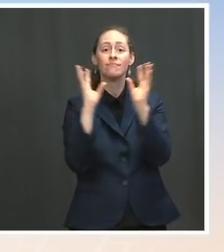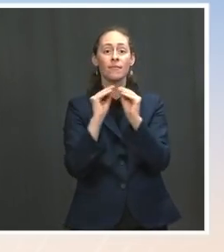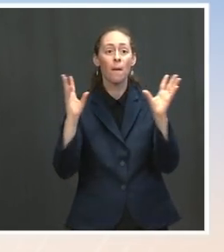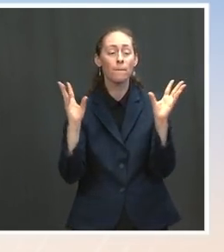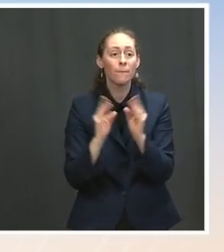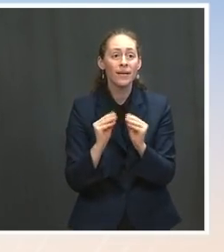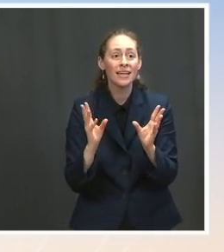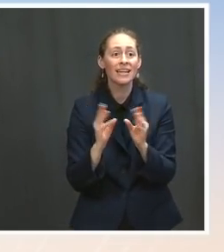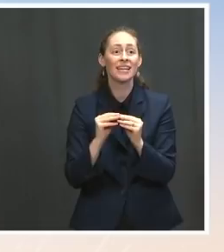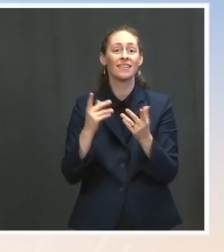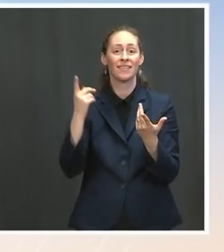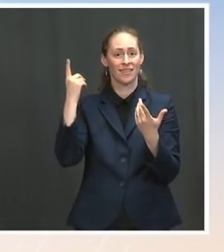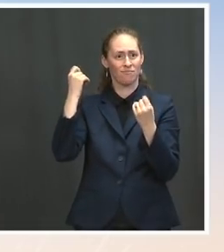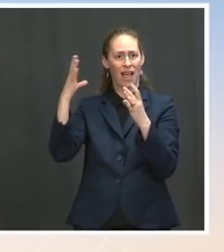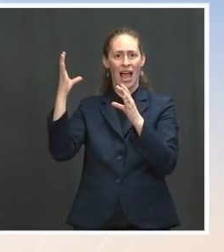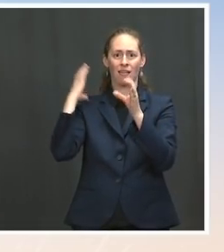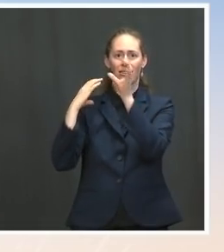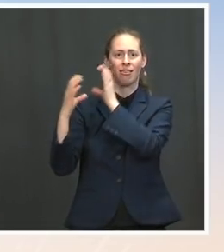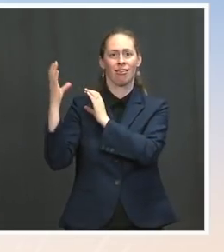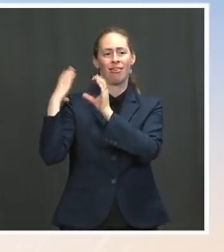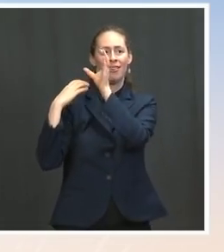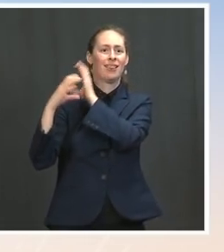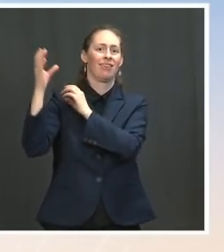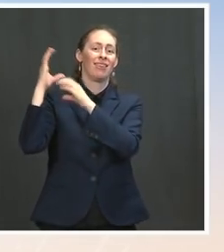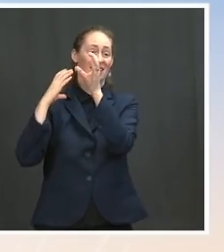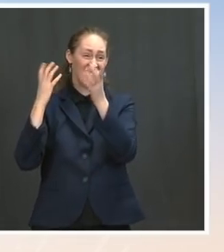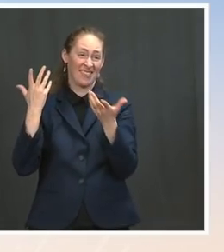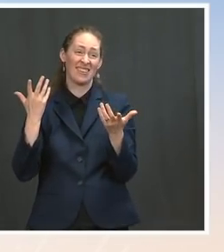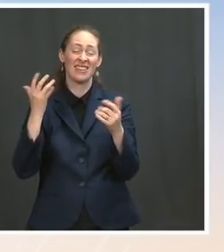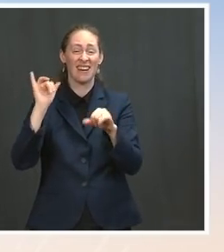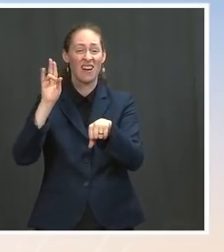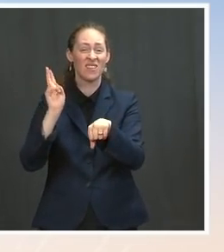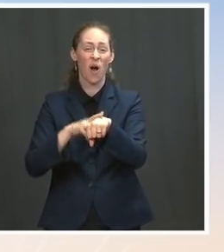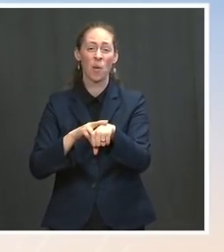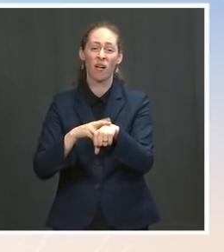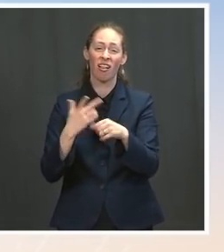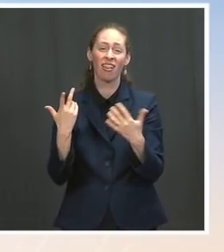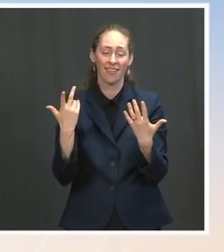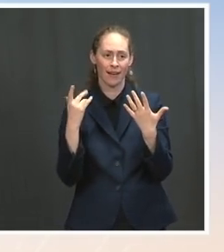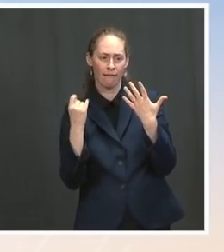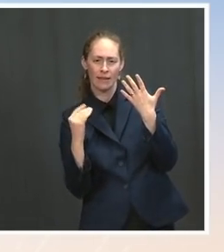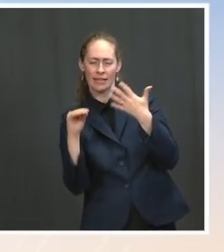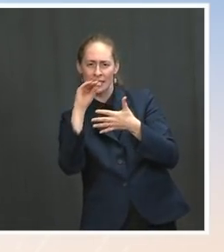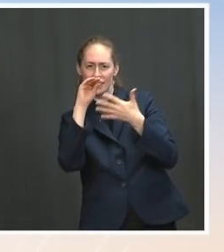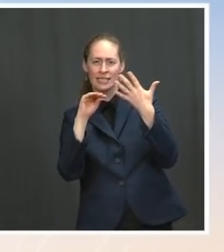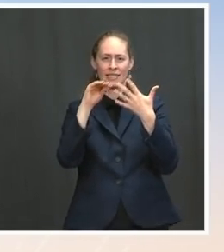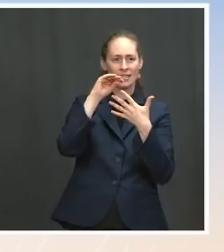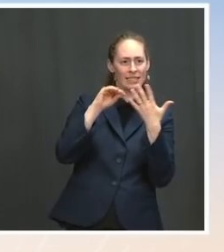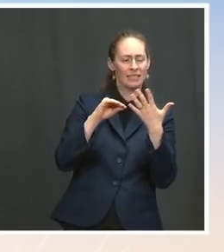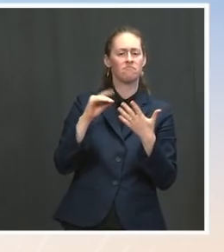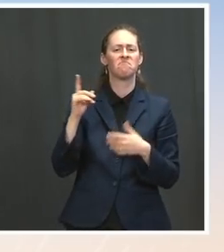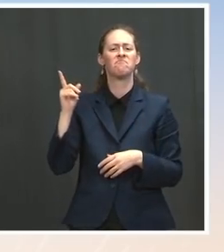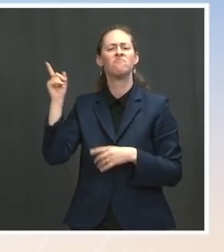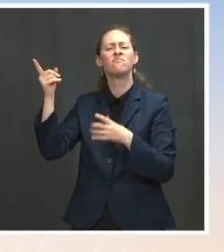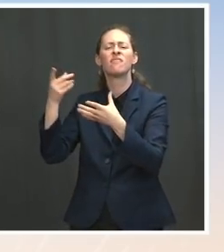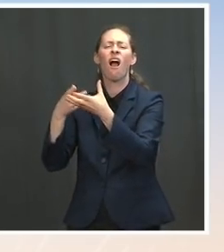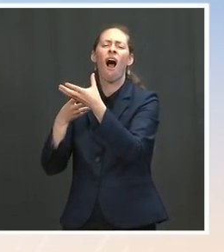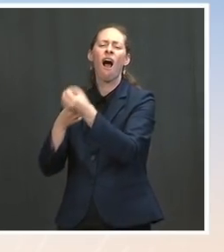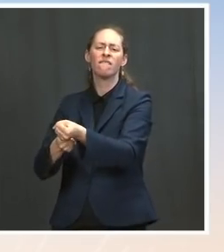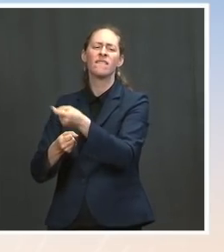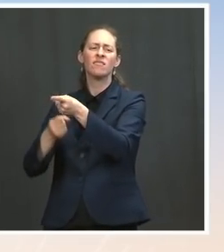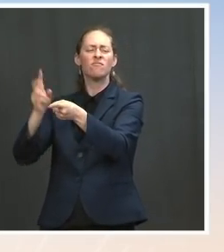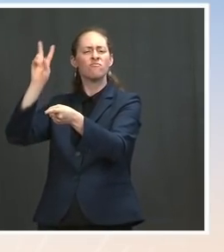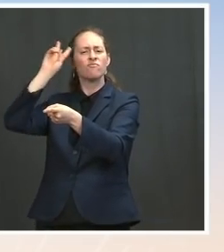on the president's plate, a modern day vice president does the same thing. So he's confident in her ability to take on a